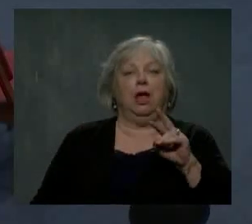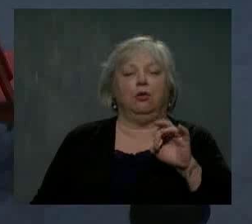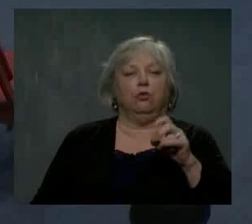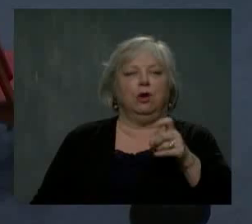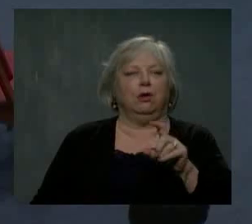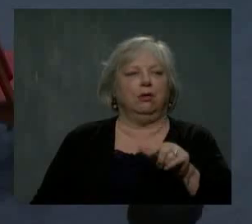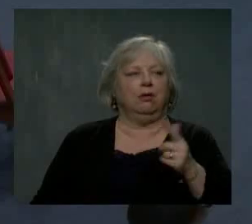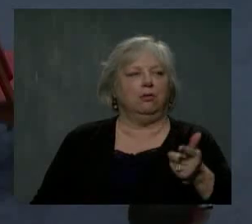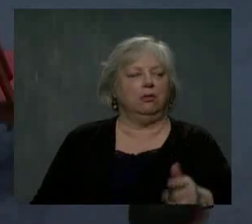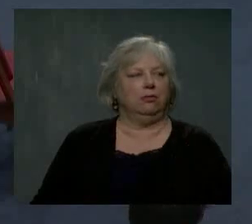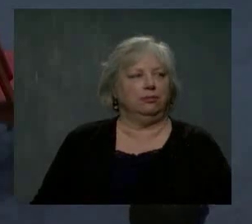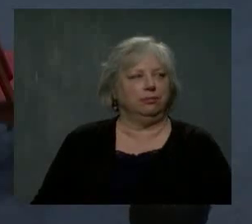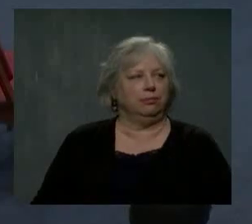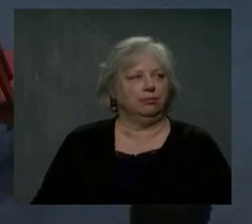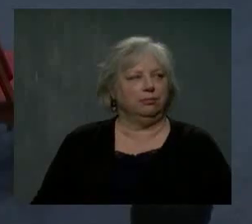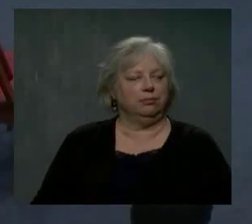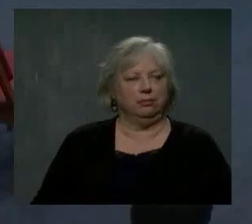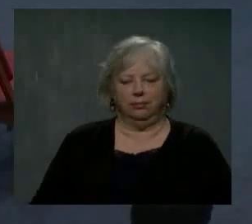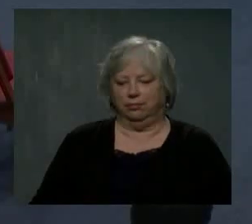Come on.